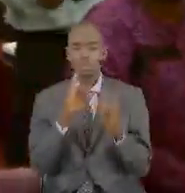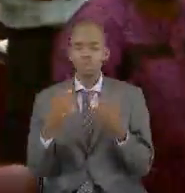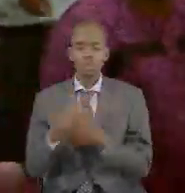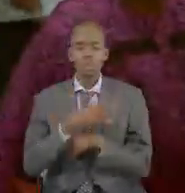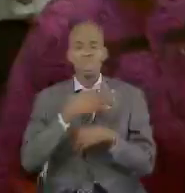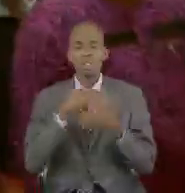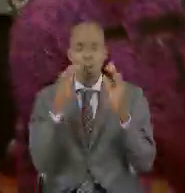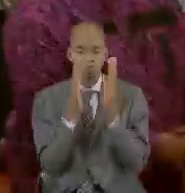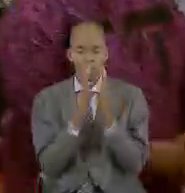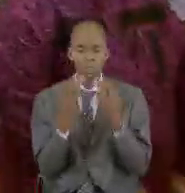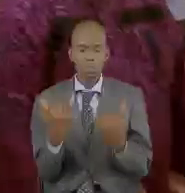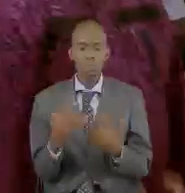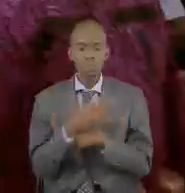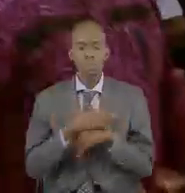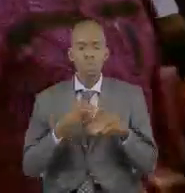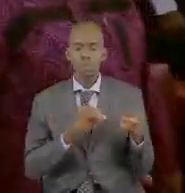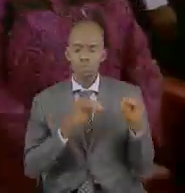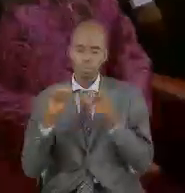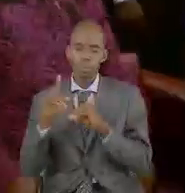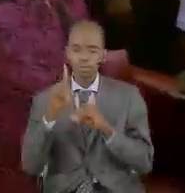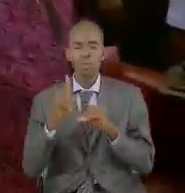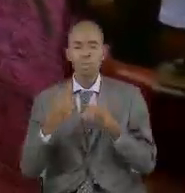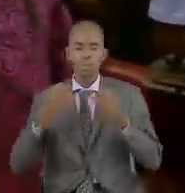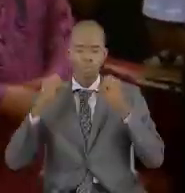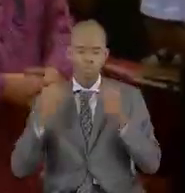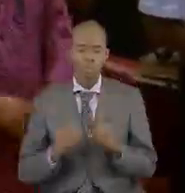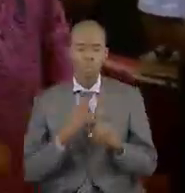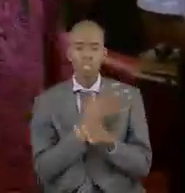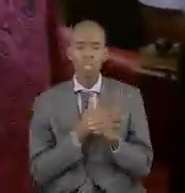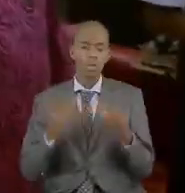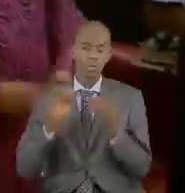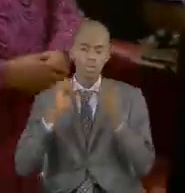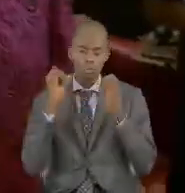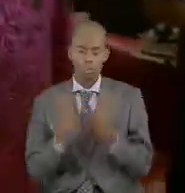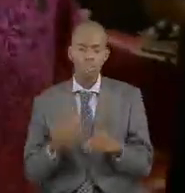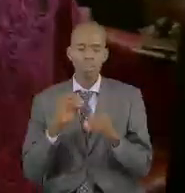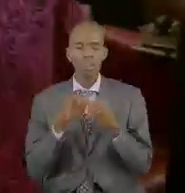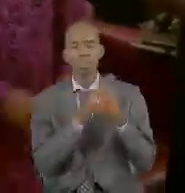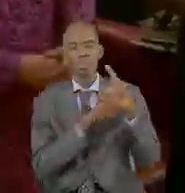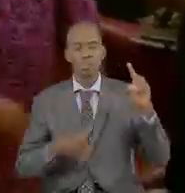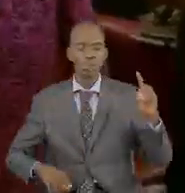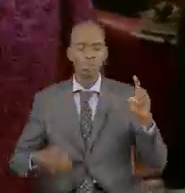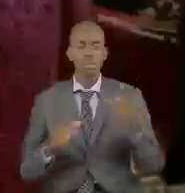move you forward and become stronger, stronger, stronger in the Lord.